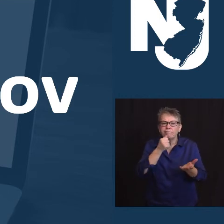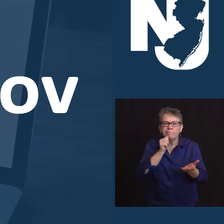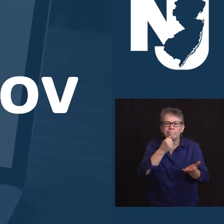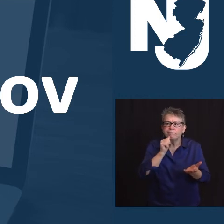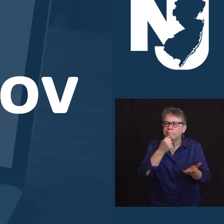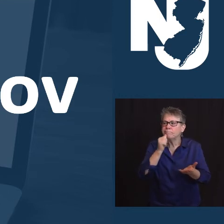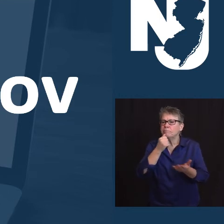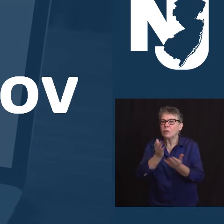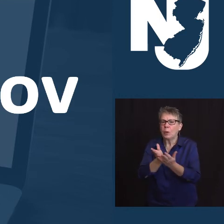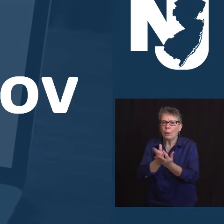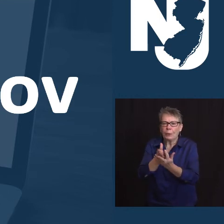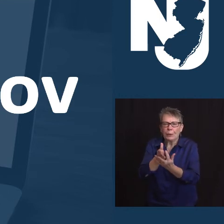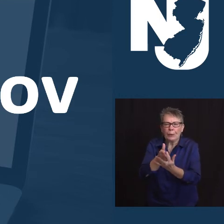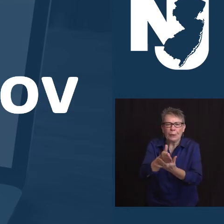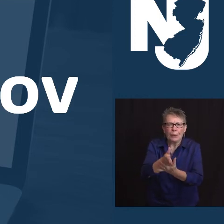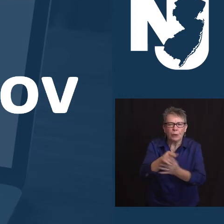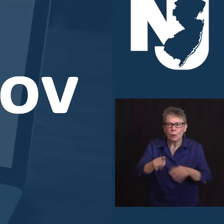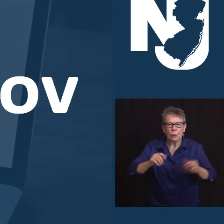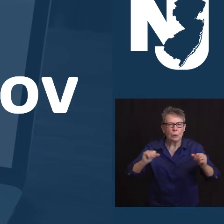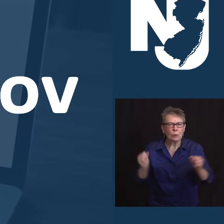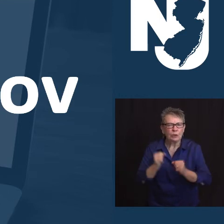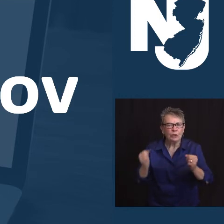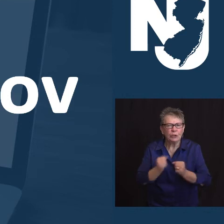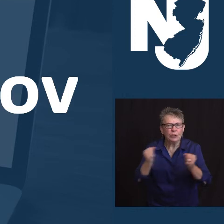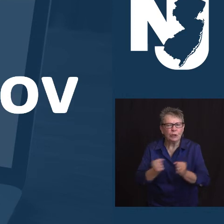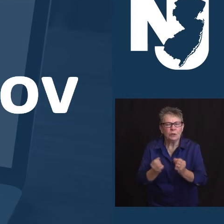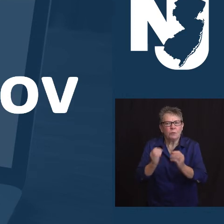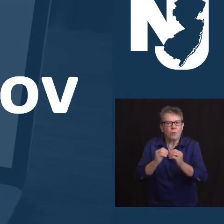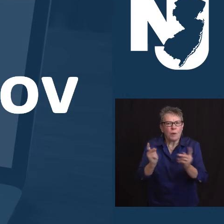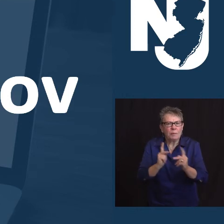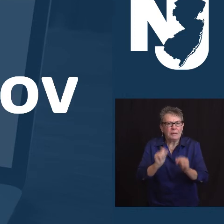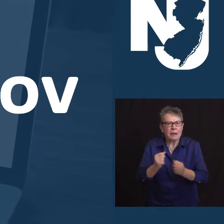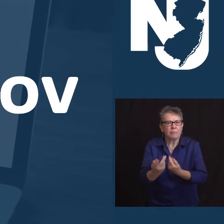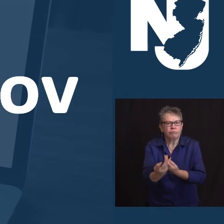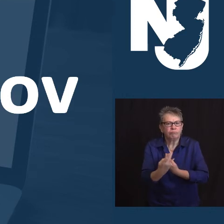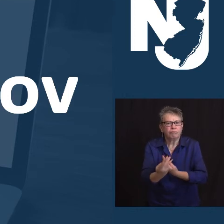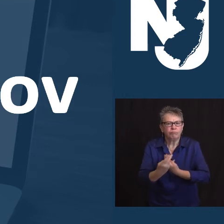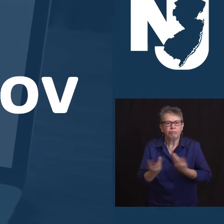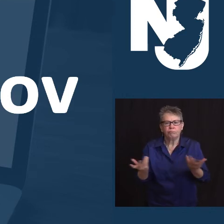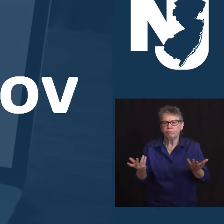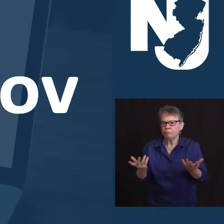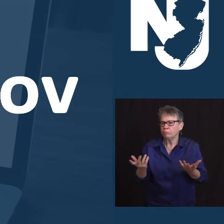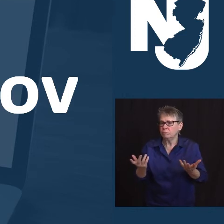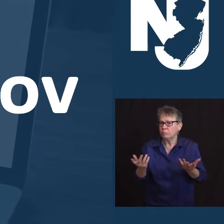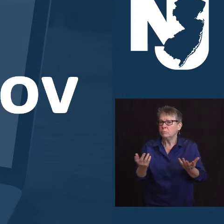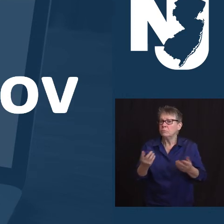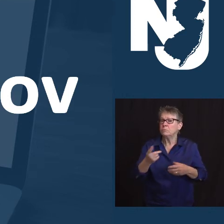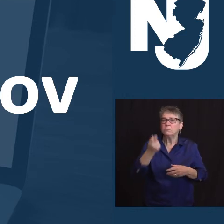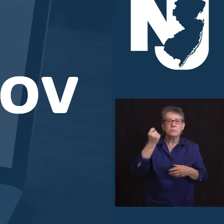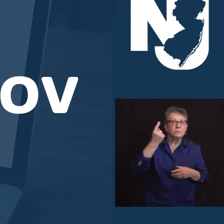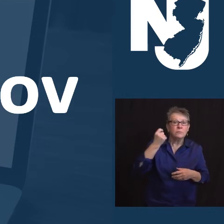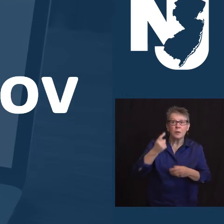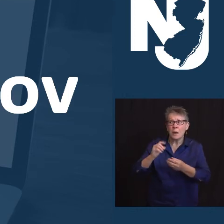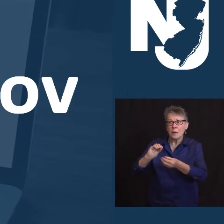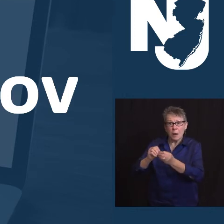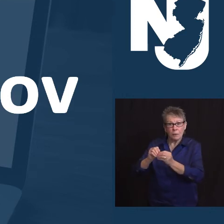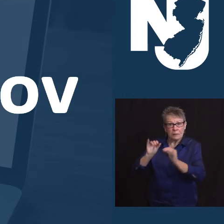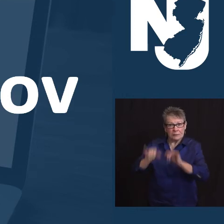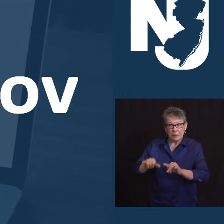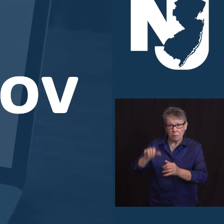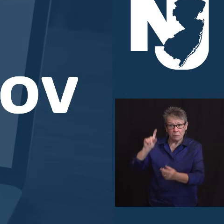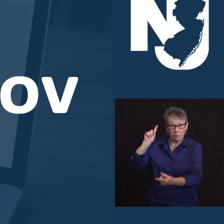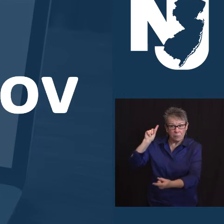numbers continue to improve over time, we can responsibly do so. We ate outside with a couple of our kids on Friday night, a little